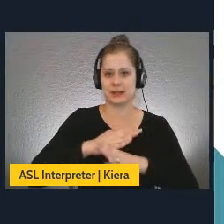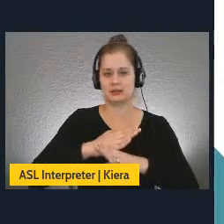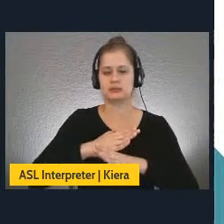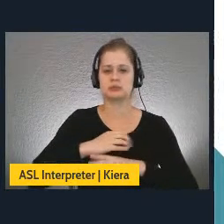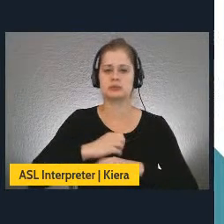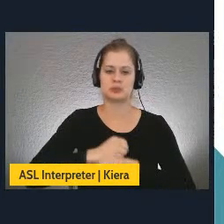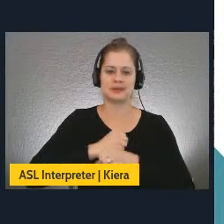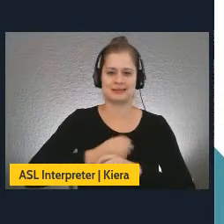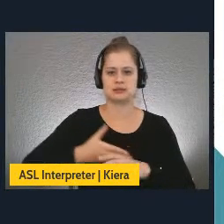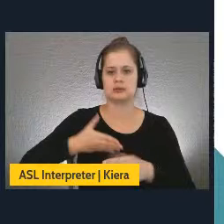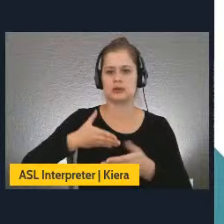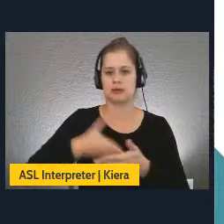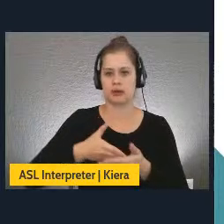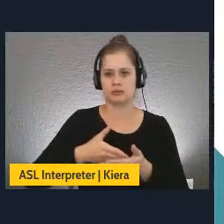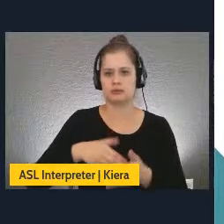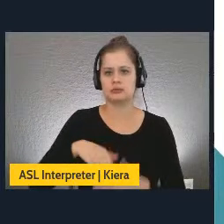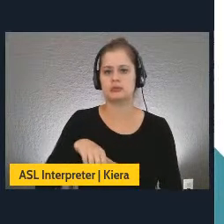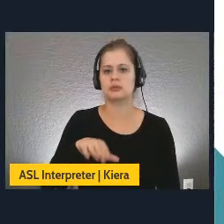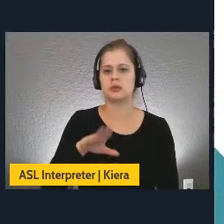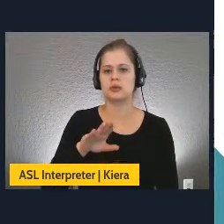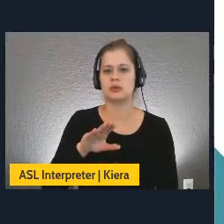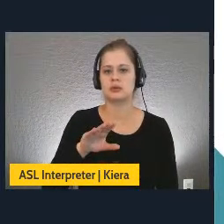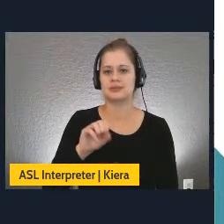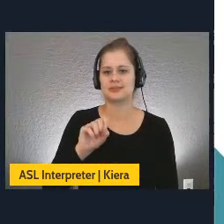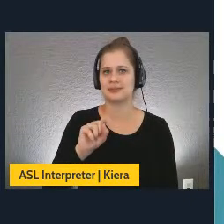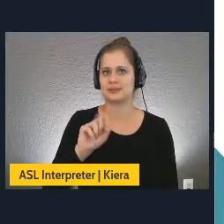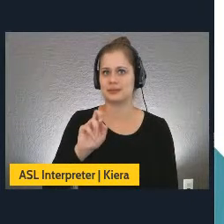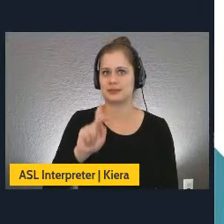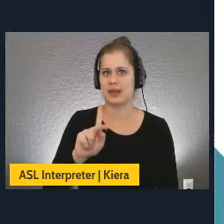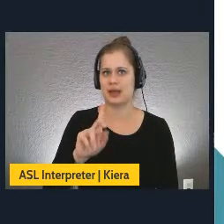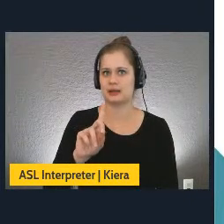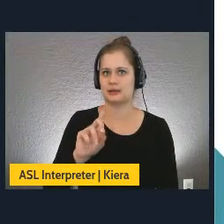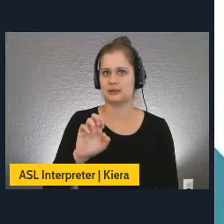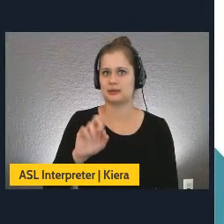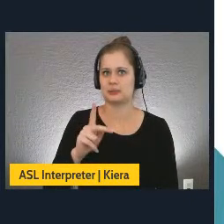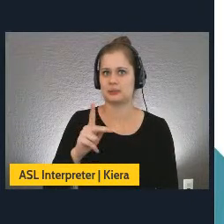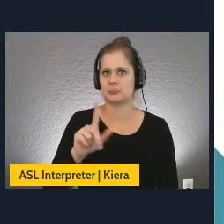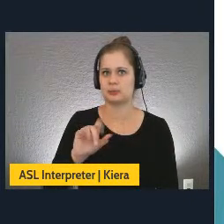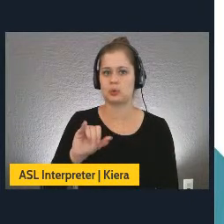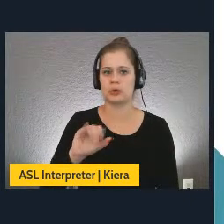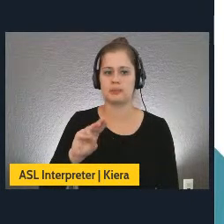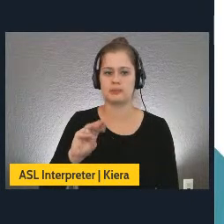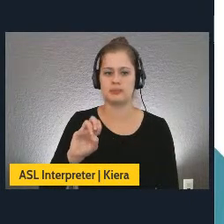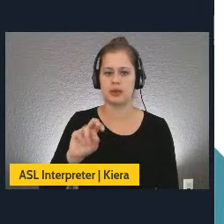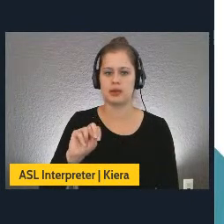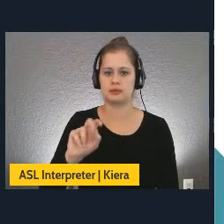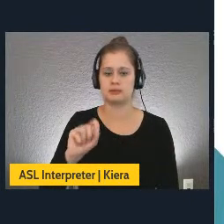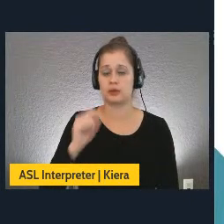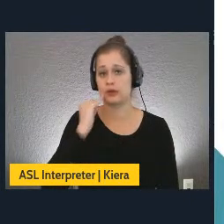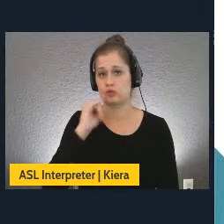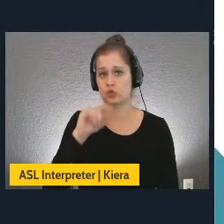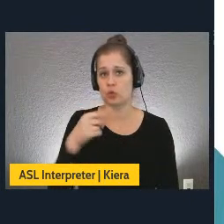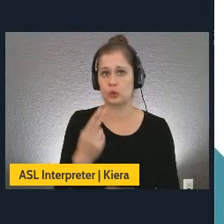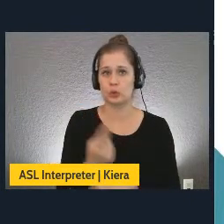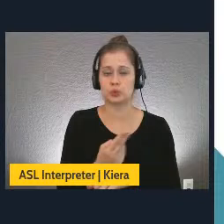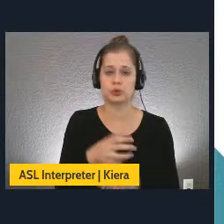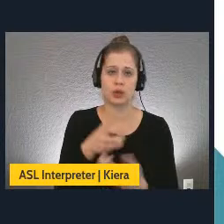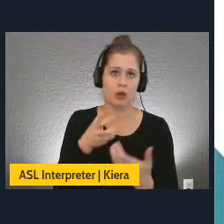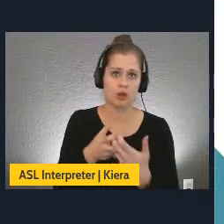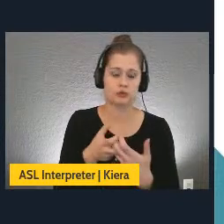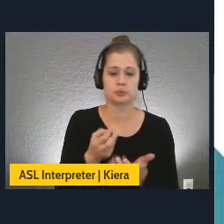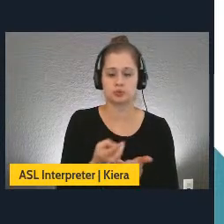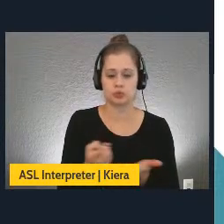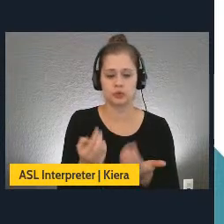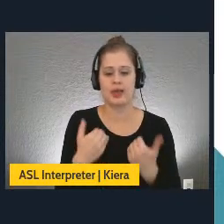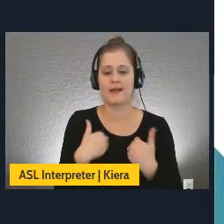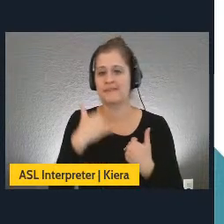deployments. So if you use only the custom resources and you will have an error or whatever, you don't return